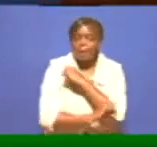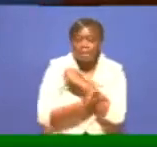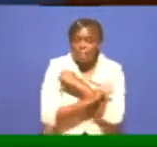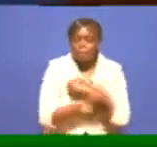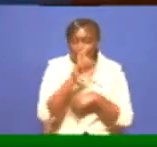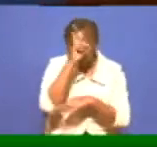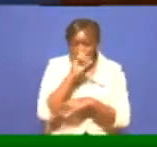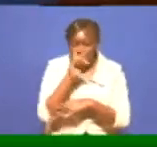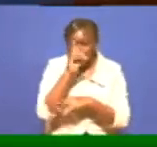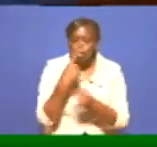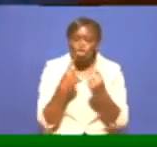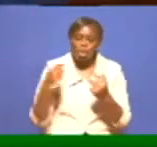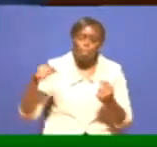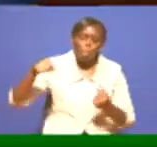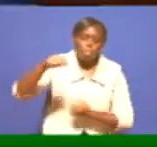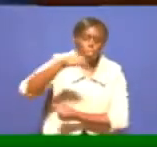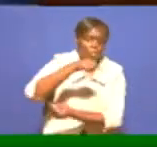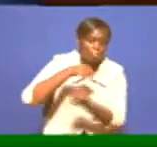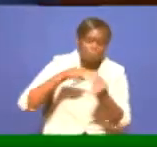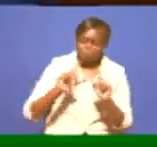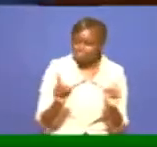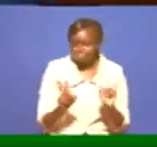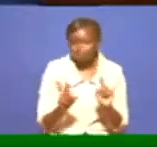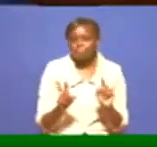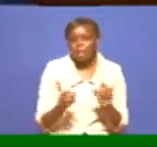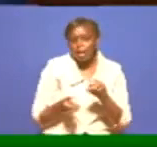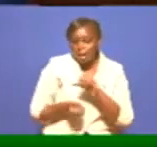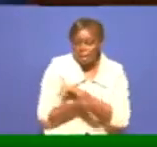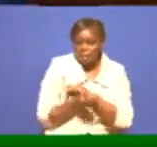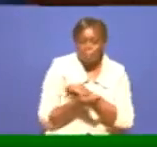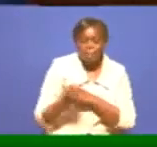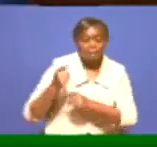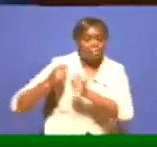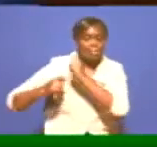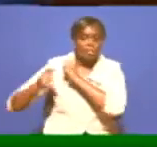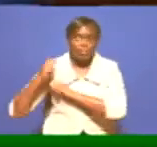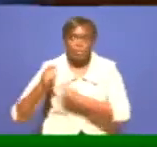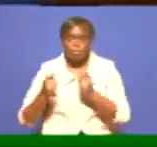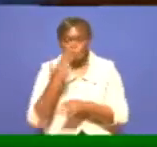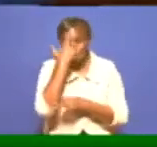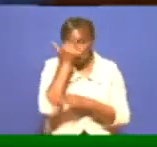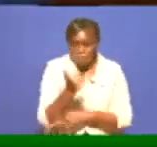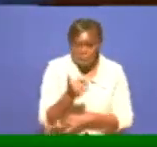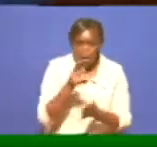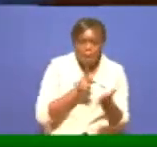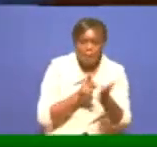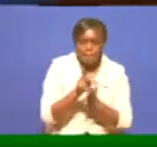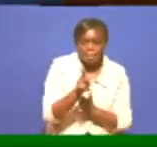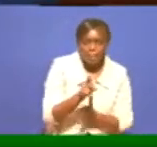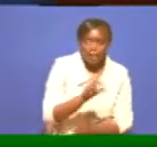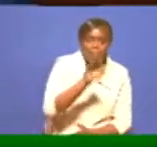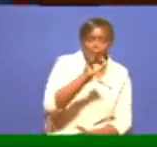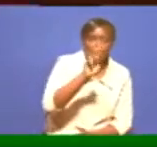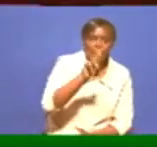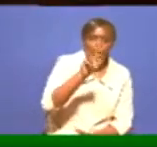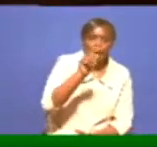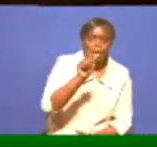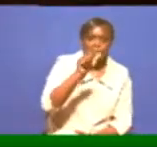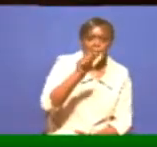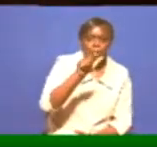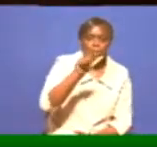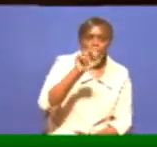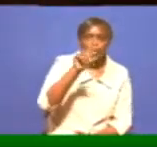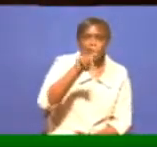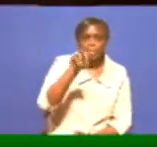be going around without explaining the historical position. Why the price of fertilizer has been Boy